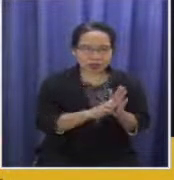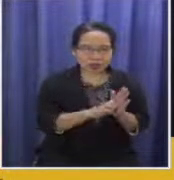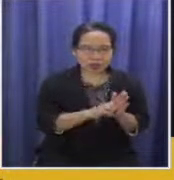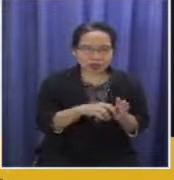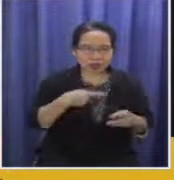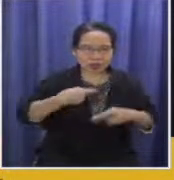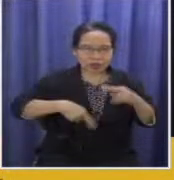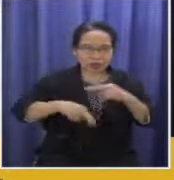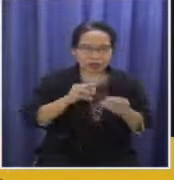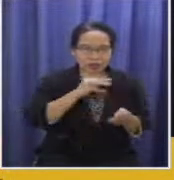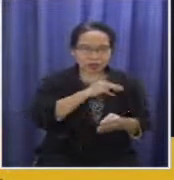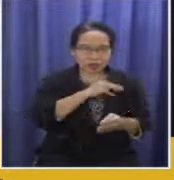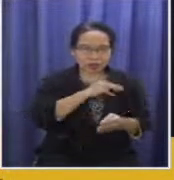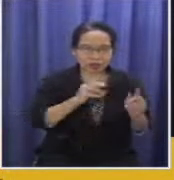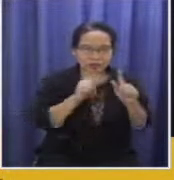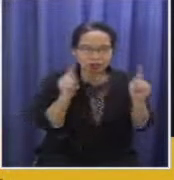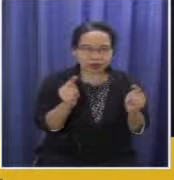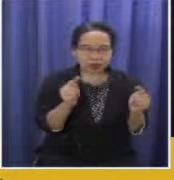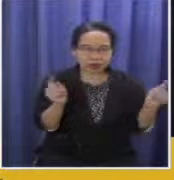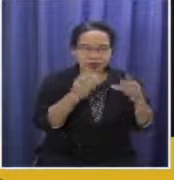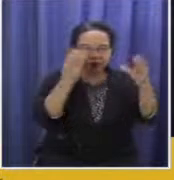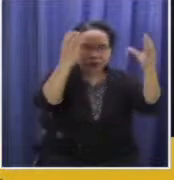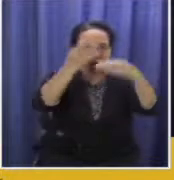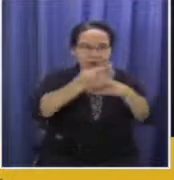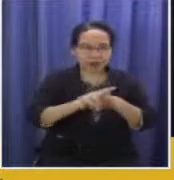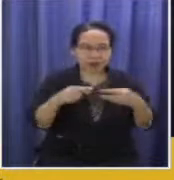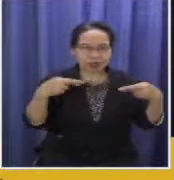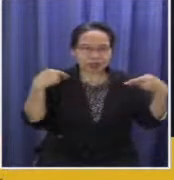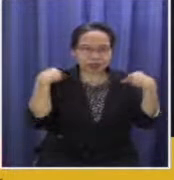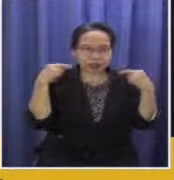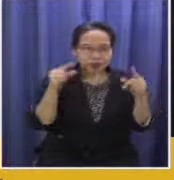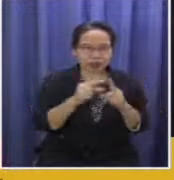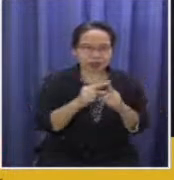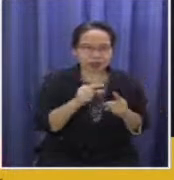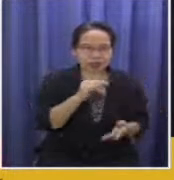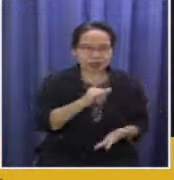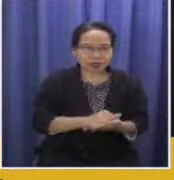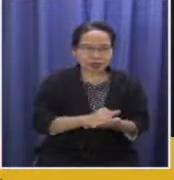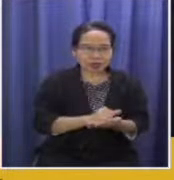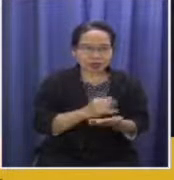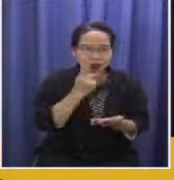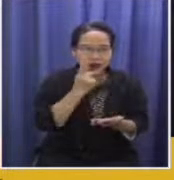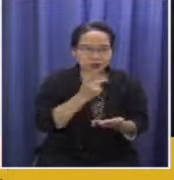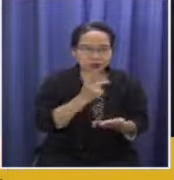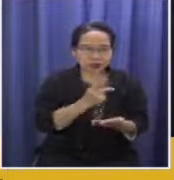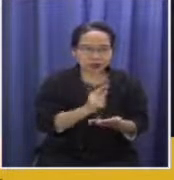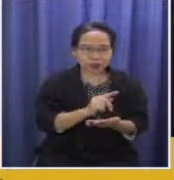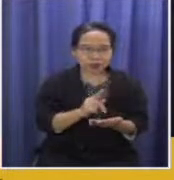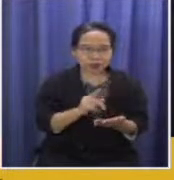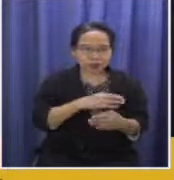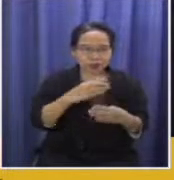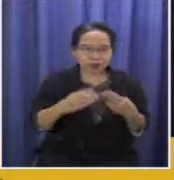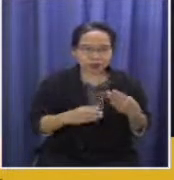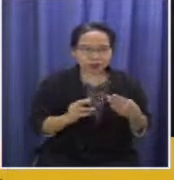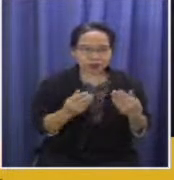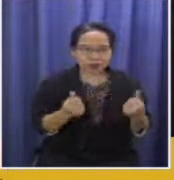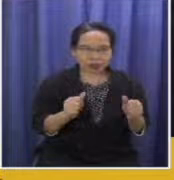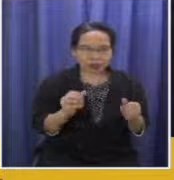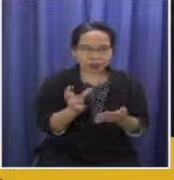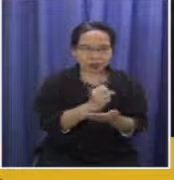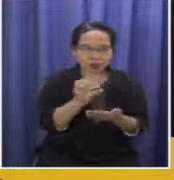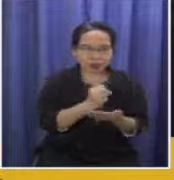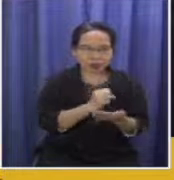return mission team celebrate after receiving word that the probe completed an attempt to